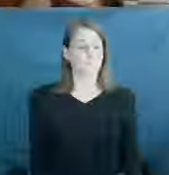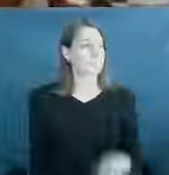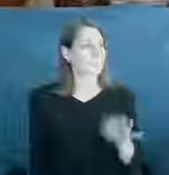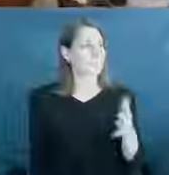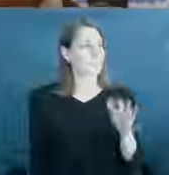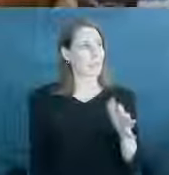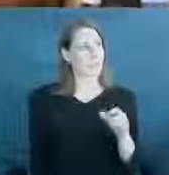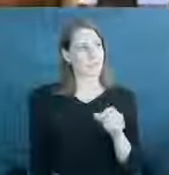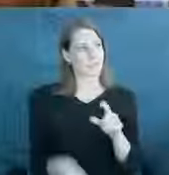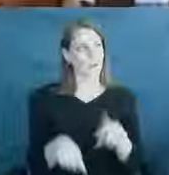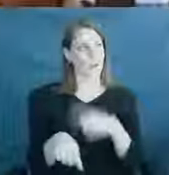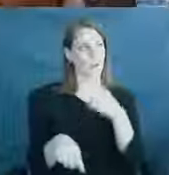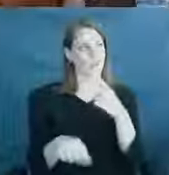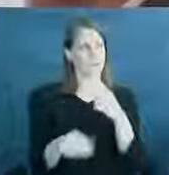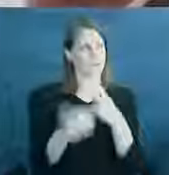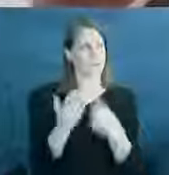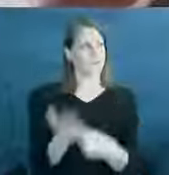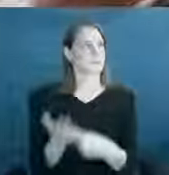teacher's attention.